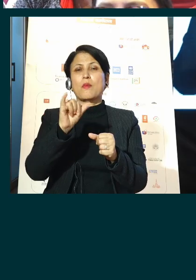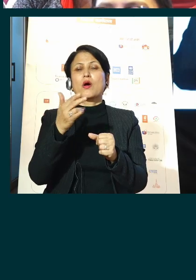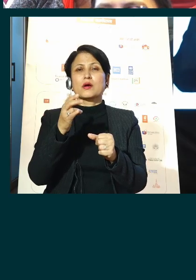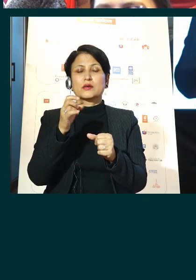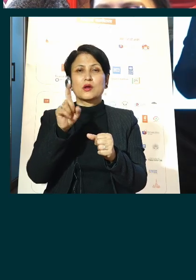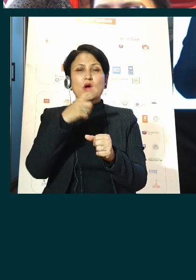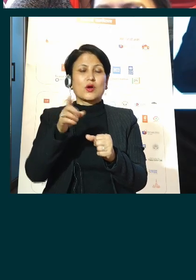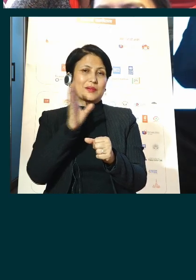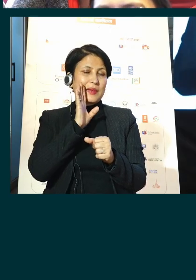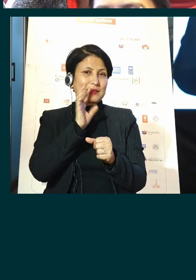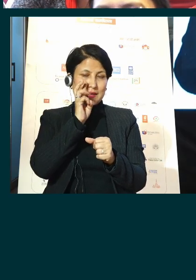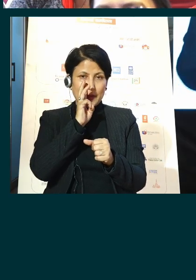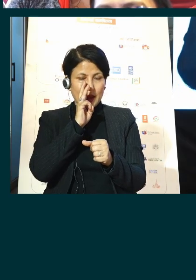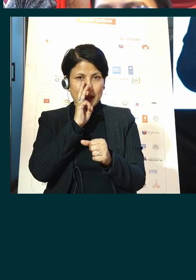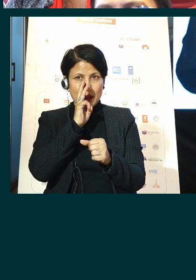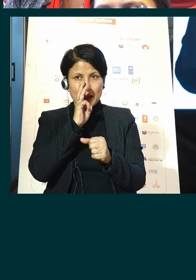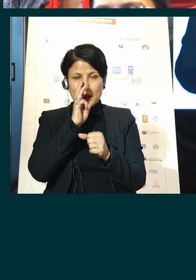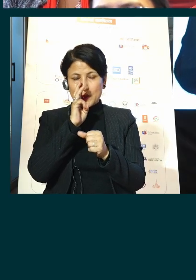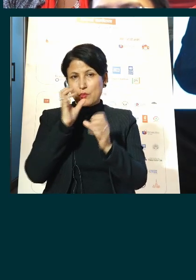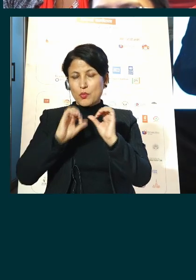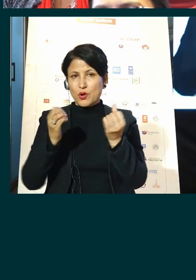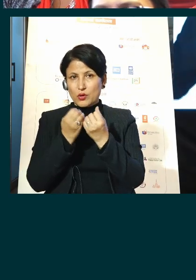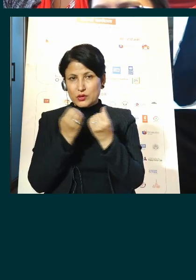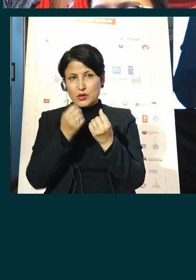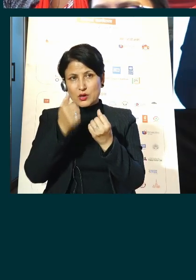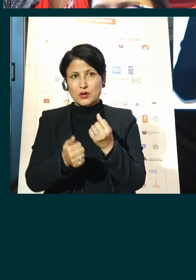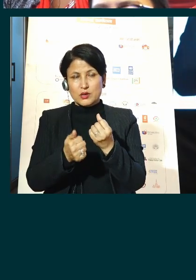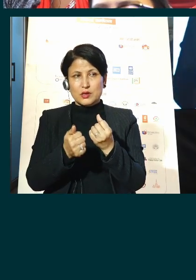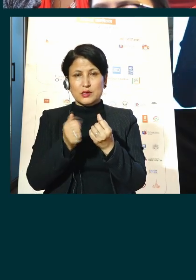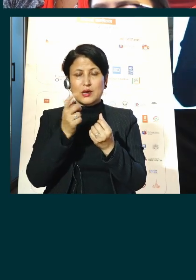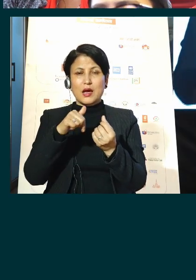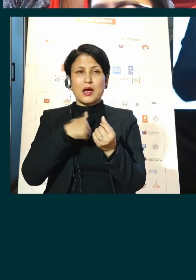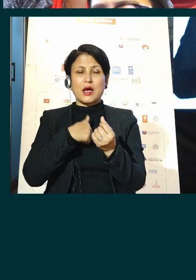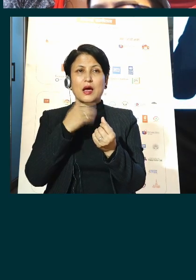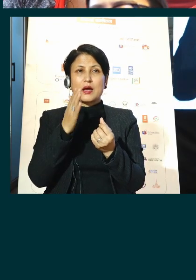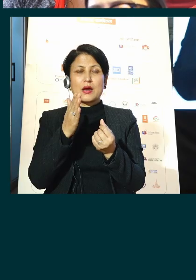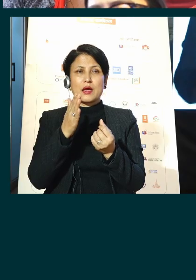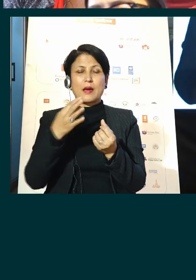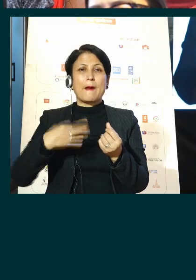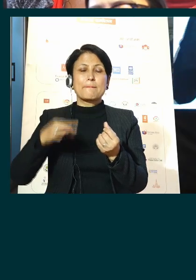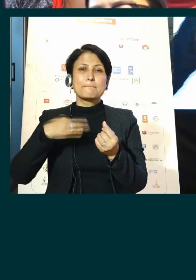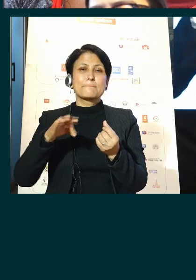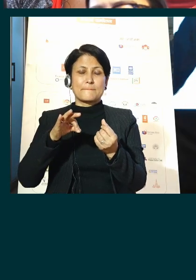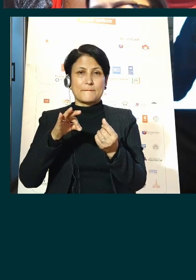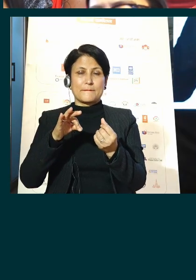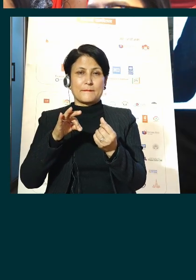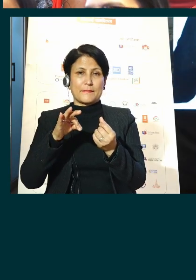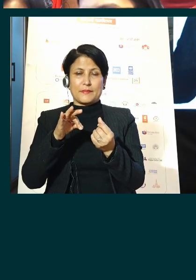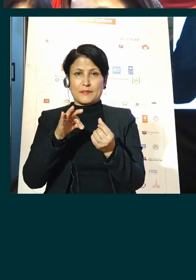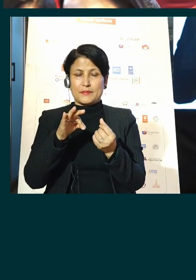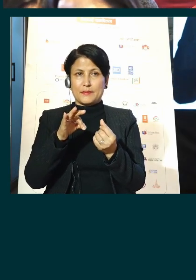the menstrual discrimination, and the chaupadi, it tends to have a negative connotation, and a negative narrative is against